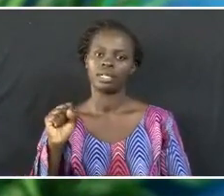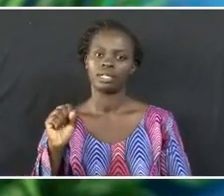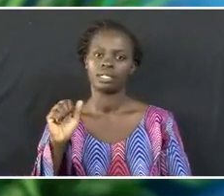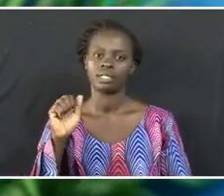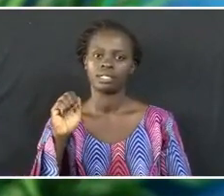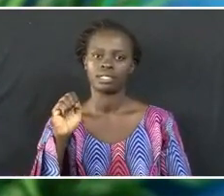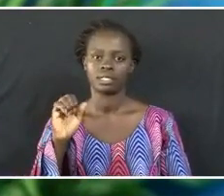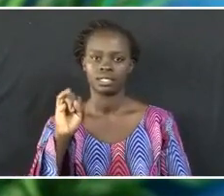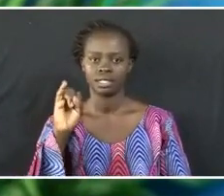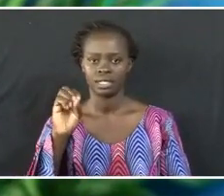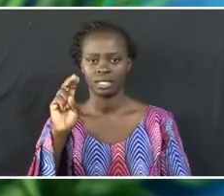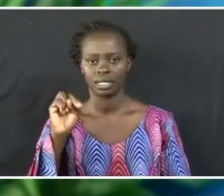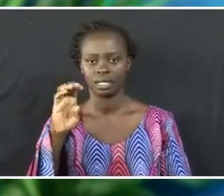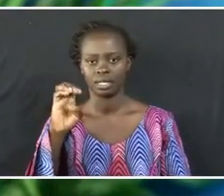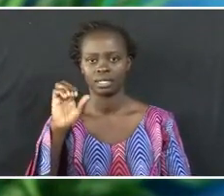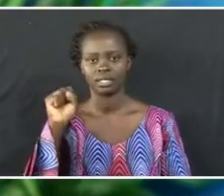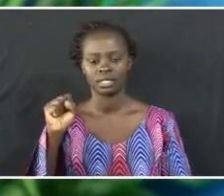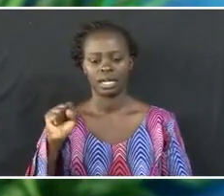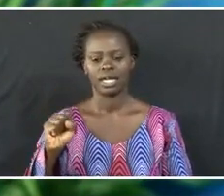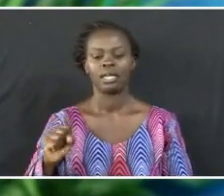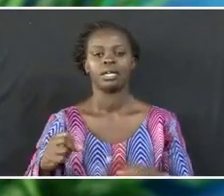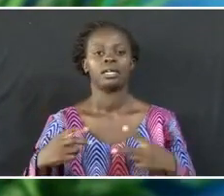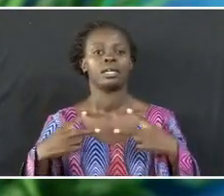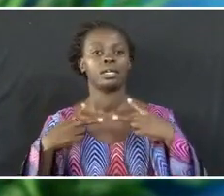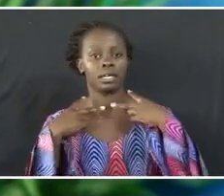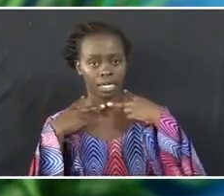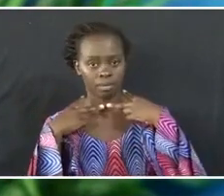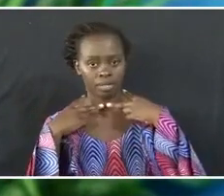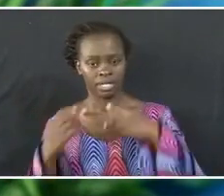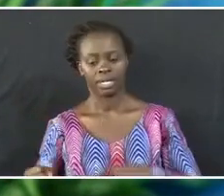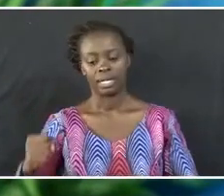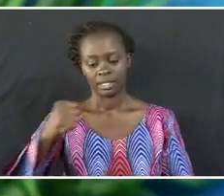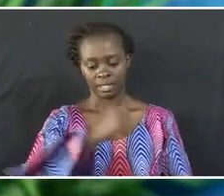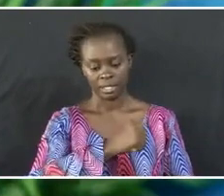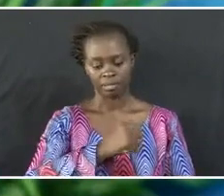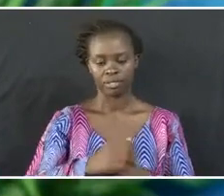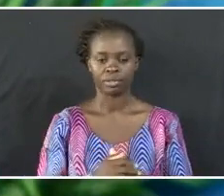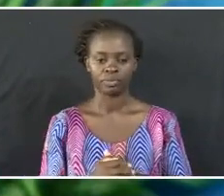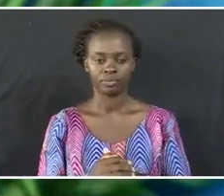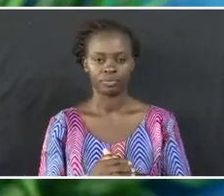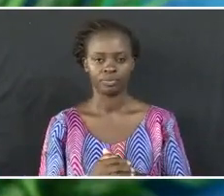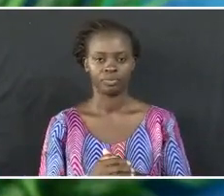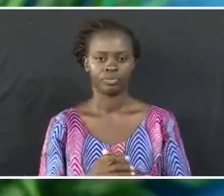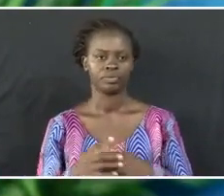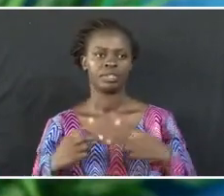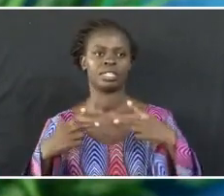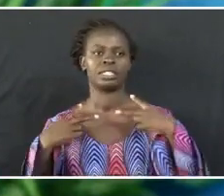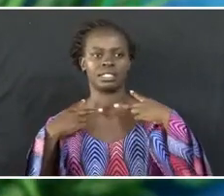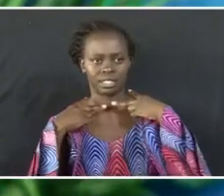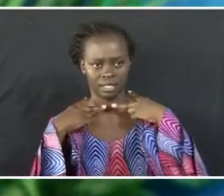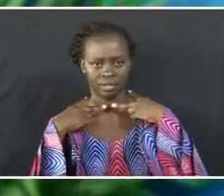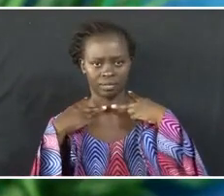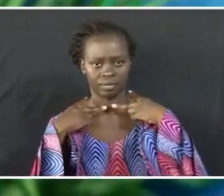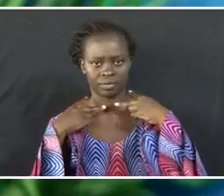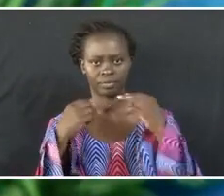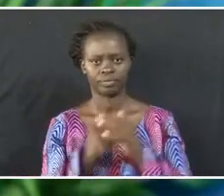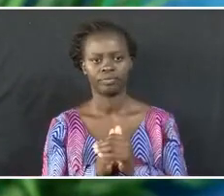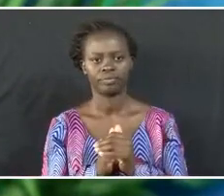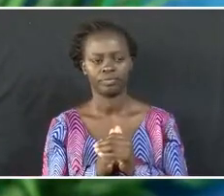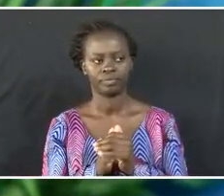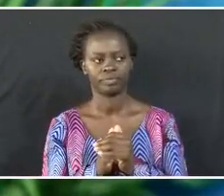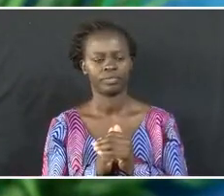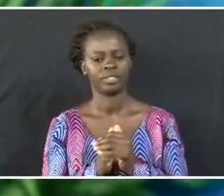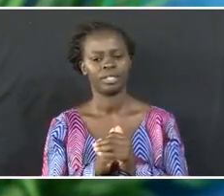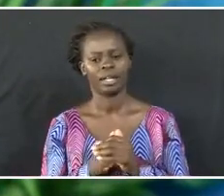his eyes. Then they took him back to Gaza through the very gates he had once carried. Thousands